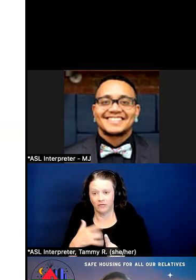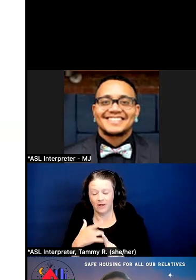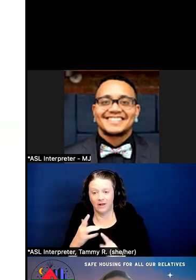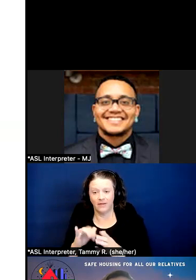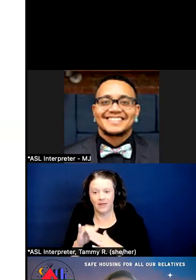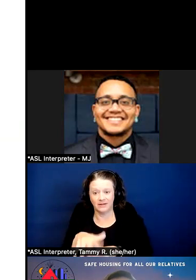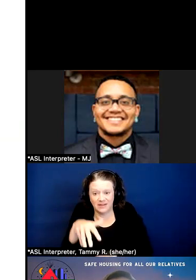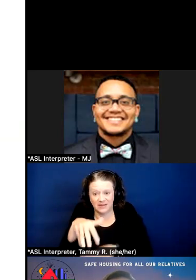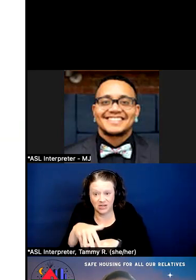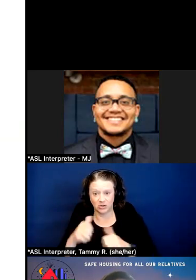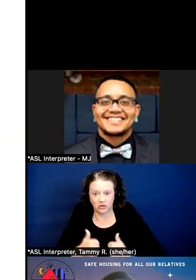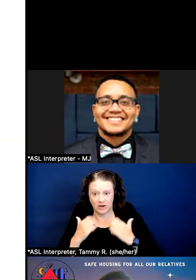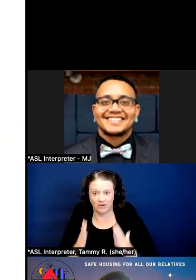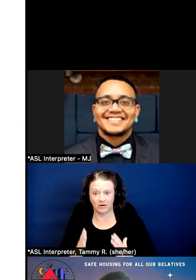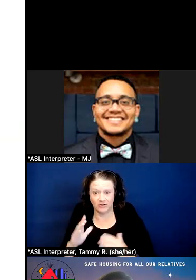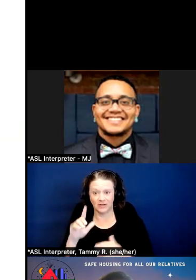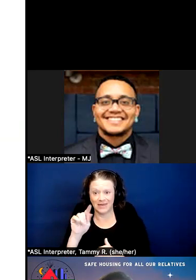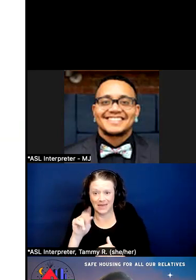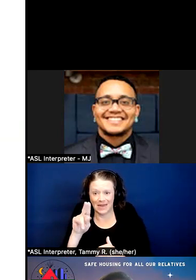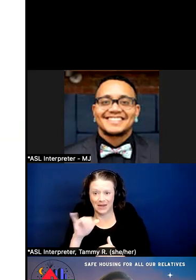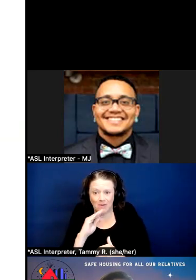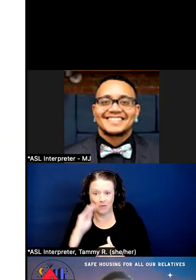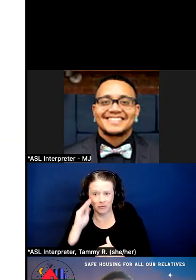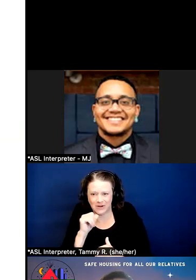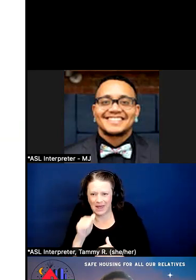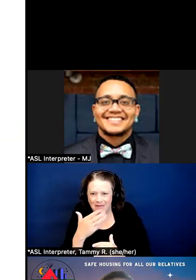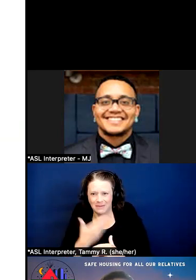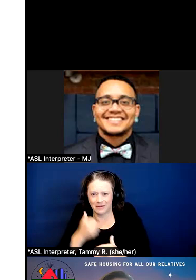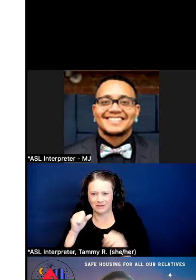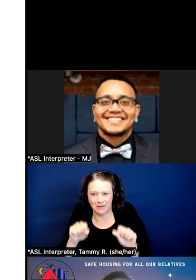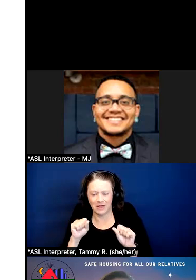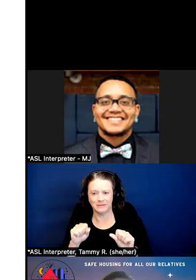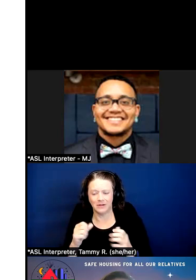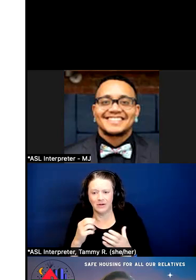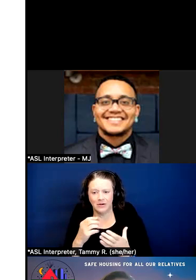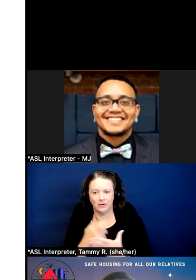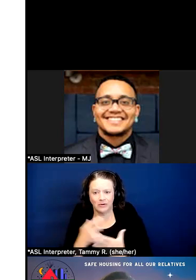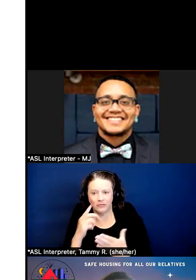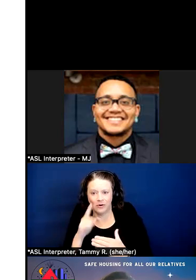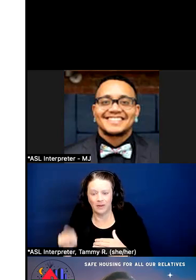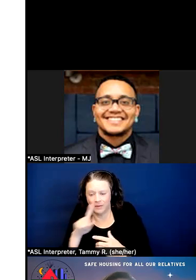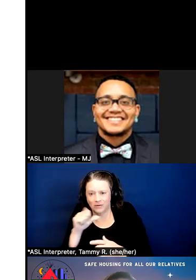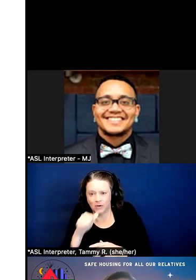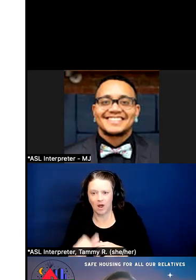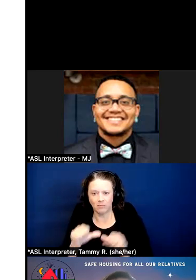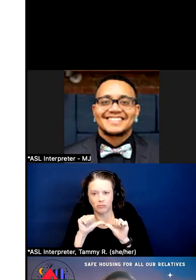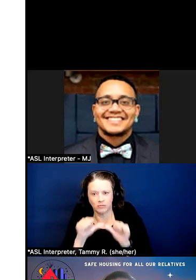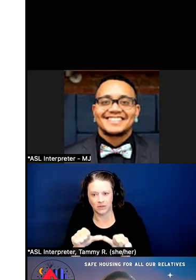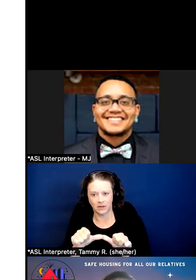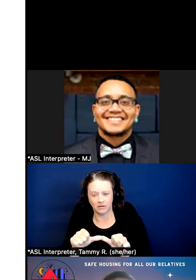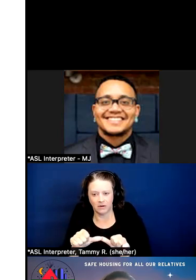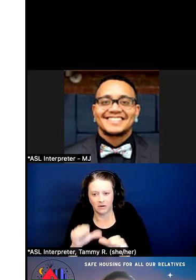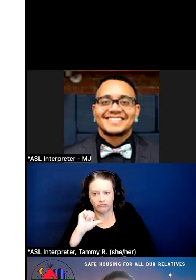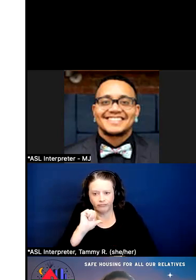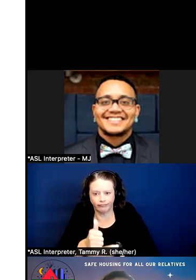were not the best possible resource for them because they were not affixed to a specific place. And so they